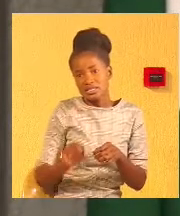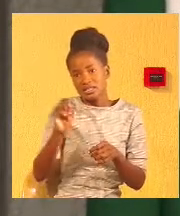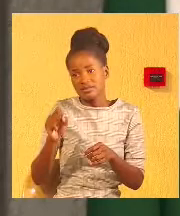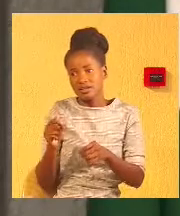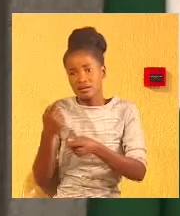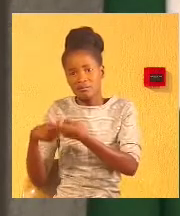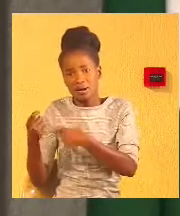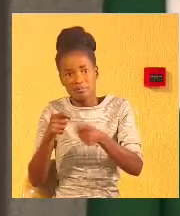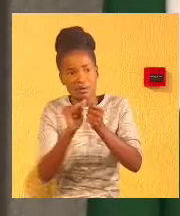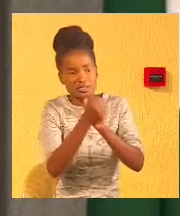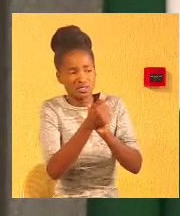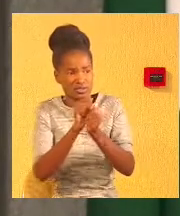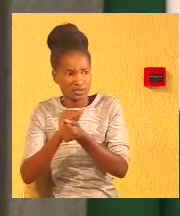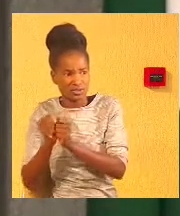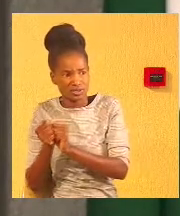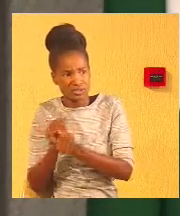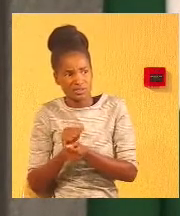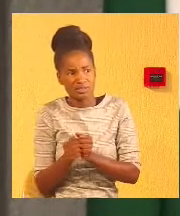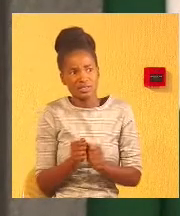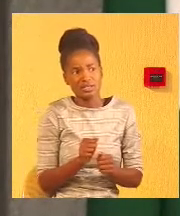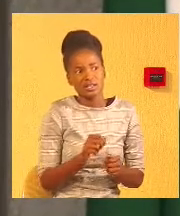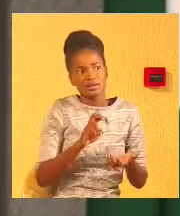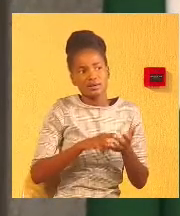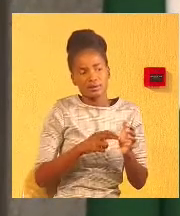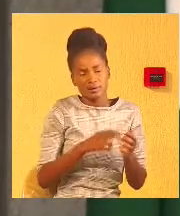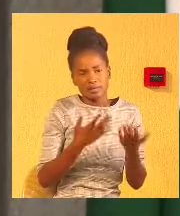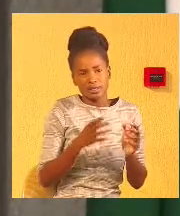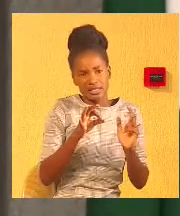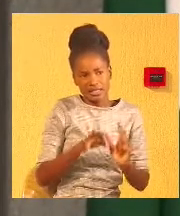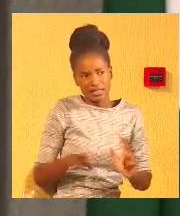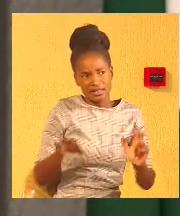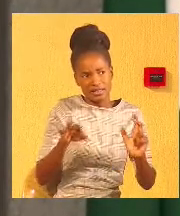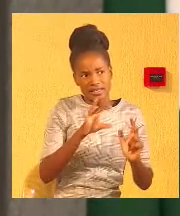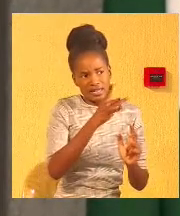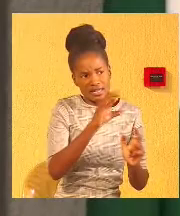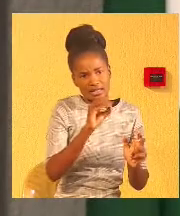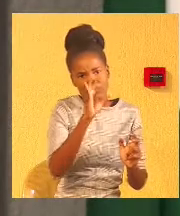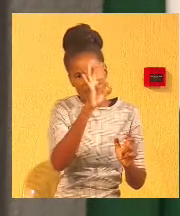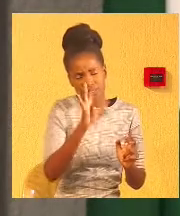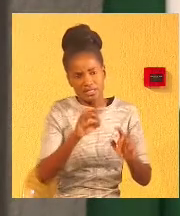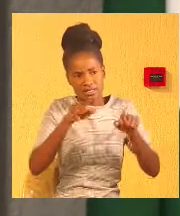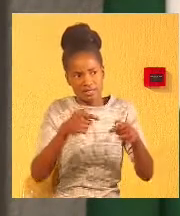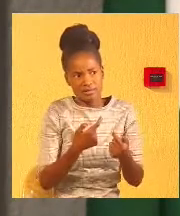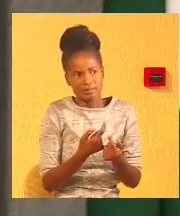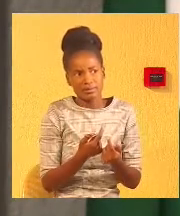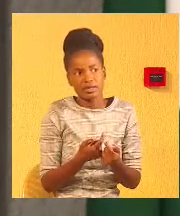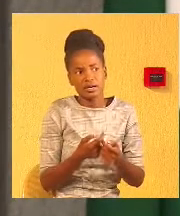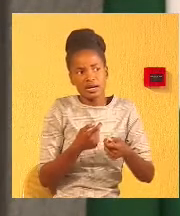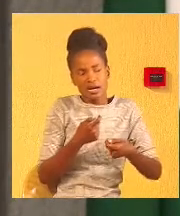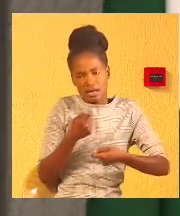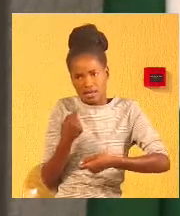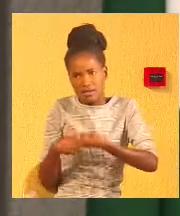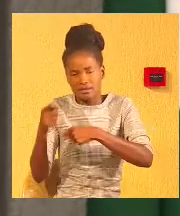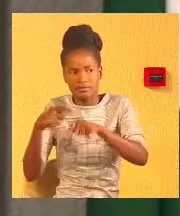are exporting 80% of the income which a farmer is receiving in the country. 80% of that product is being exported. So the